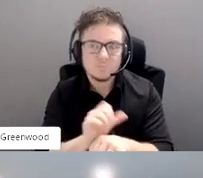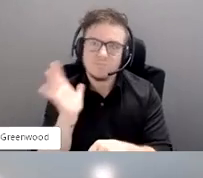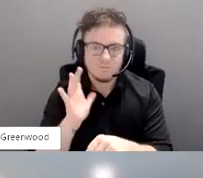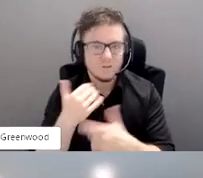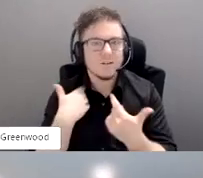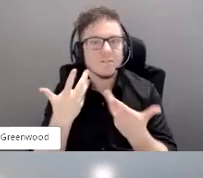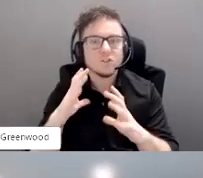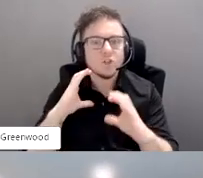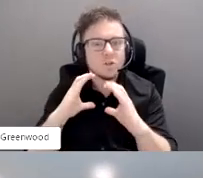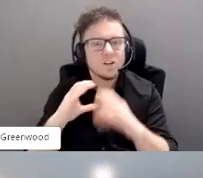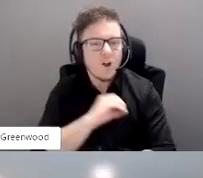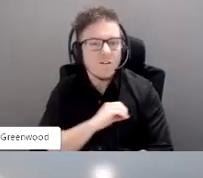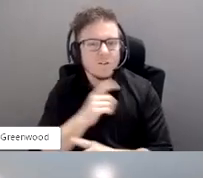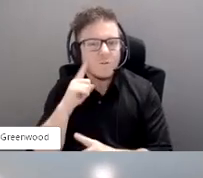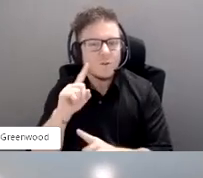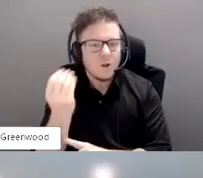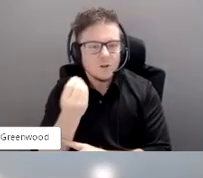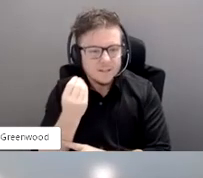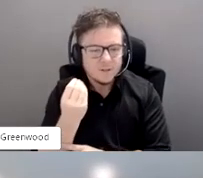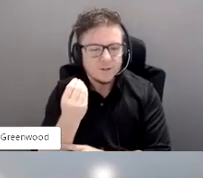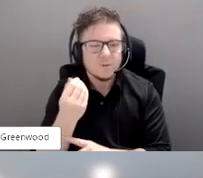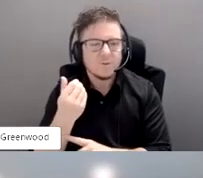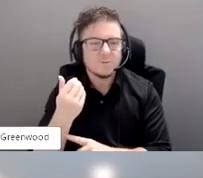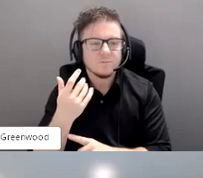at the Ontario Games